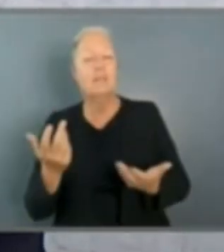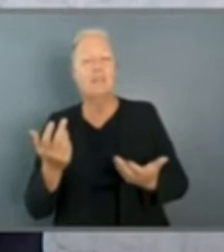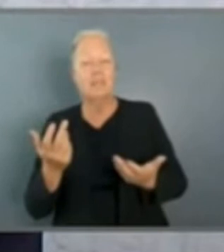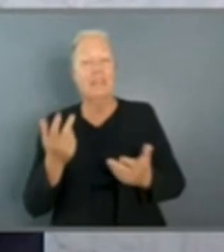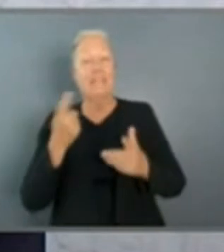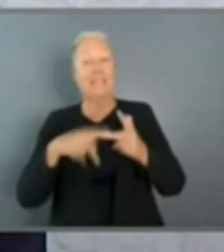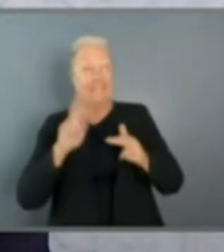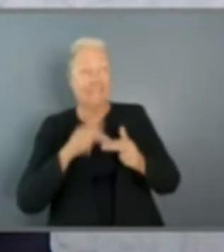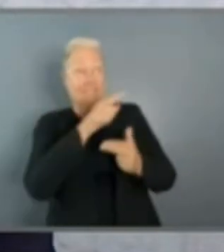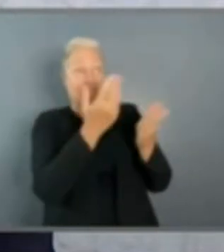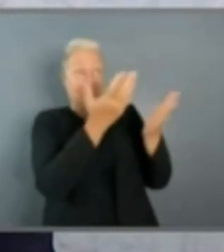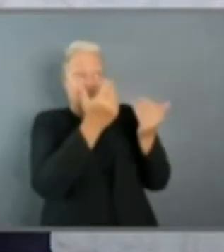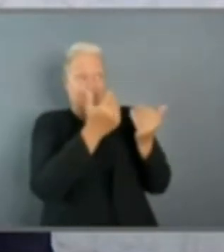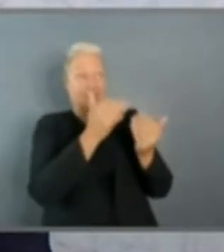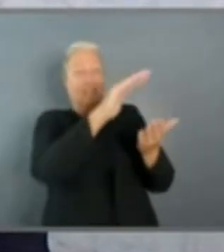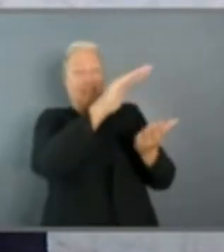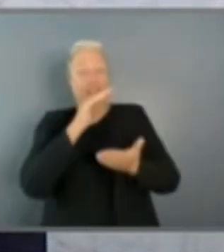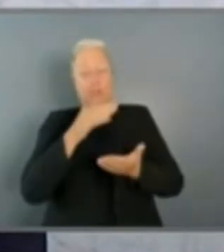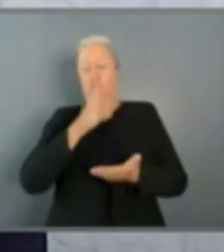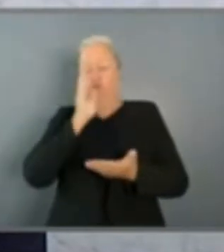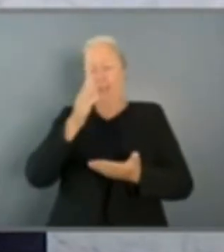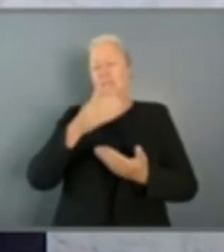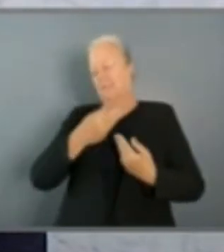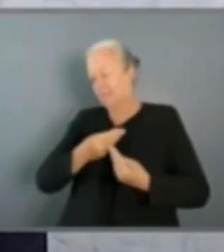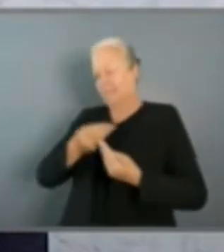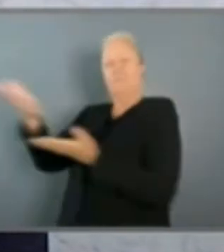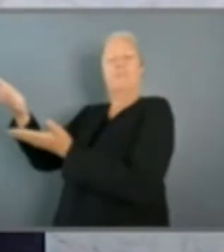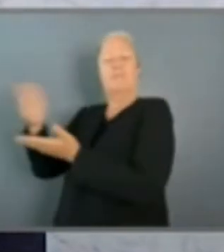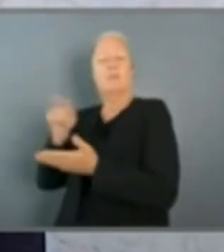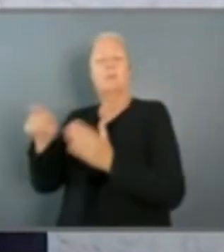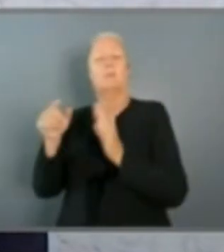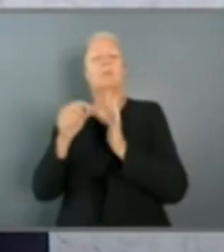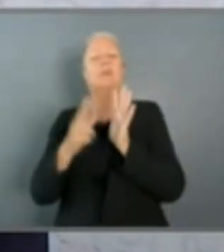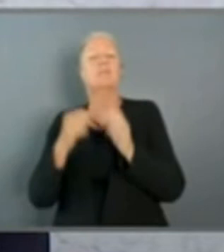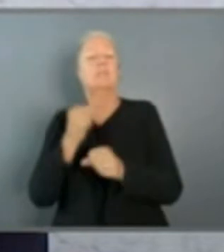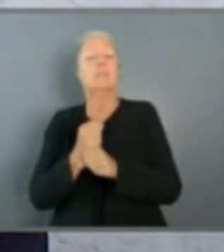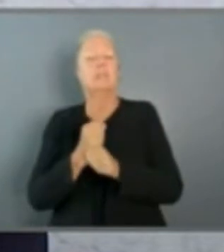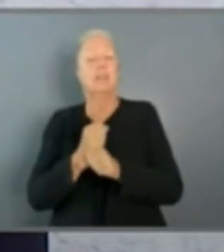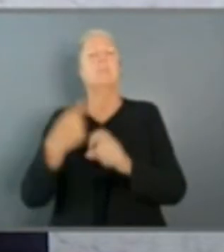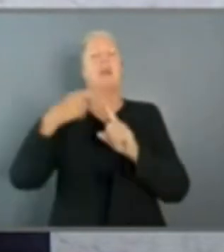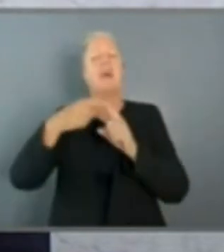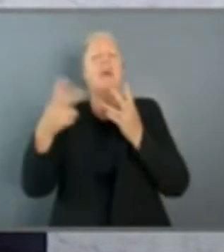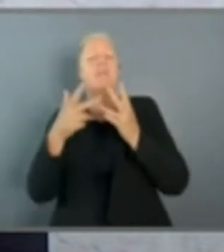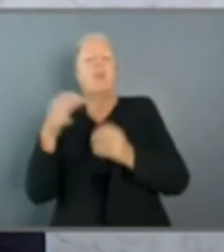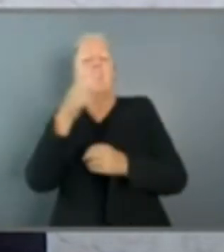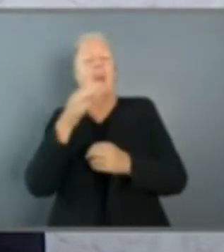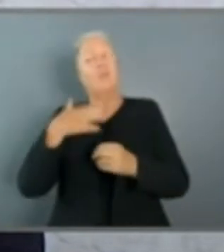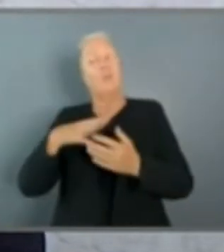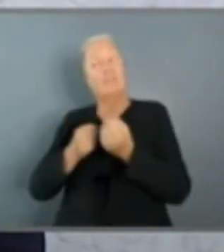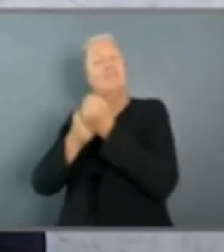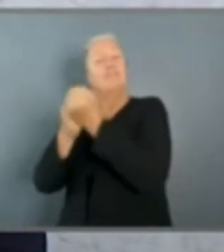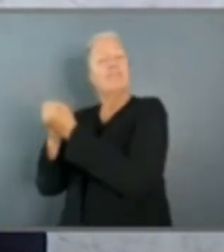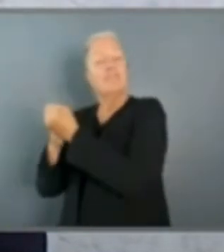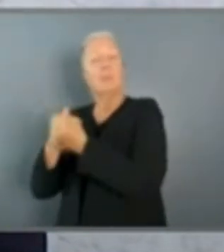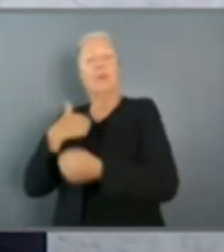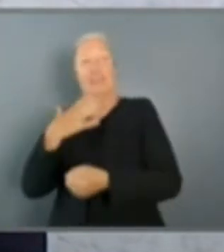that's where I'll send it. I'll send it straight there and to our other partners in the Pacific to ensure we're doing everything we possibly can. But we need their help to